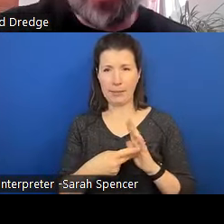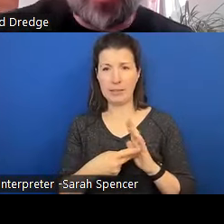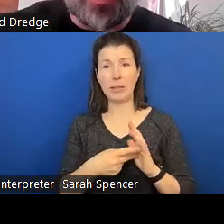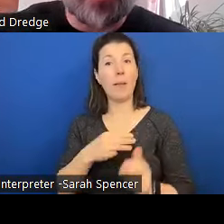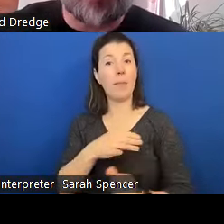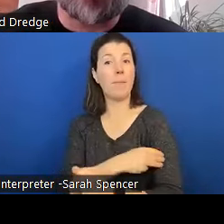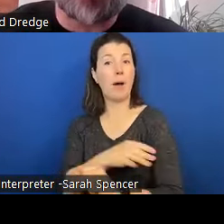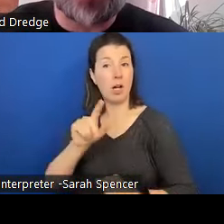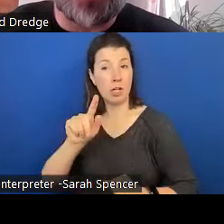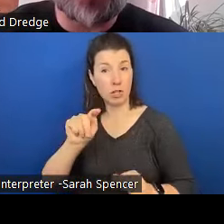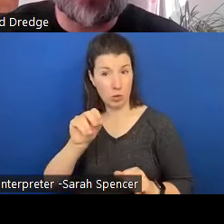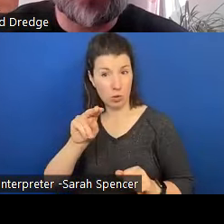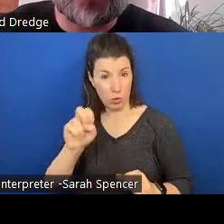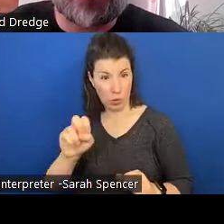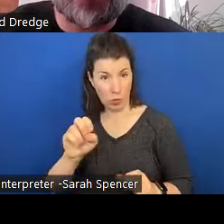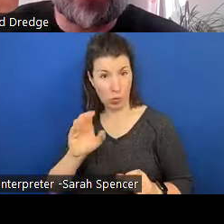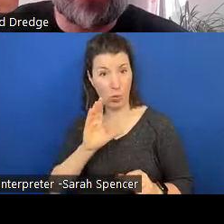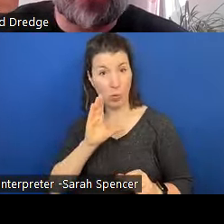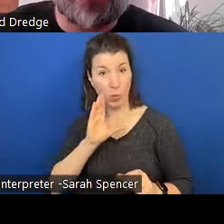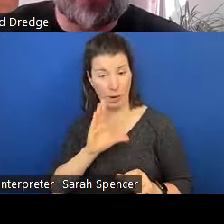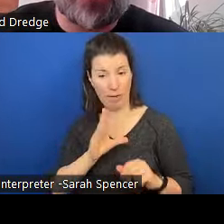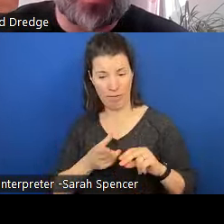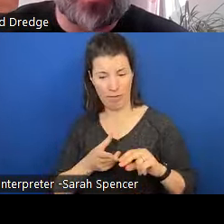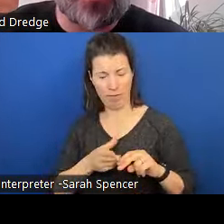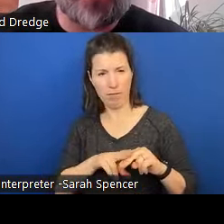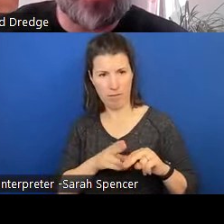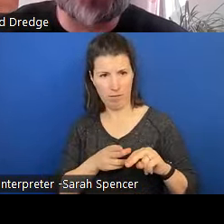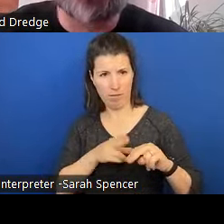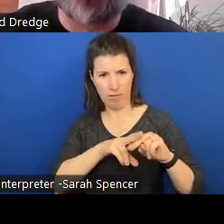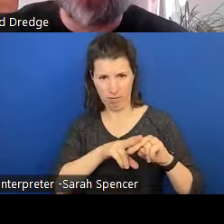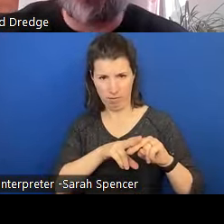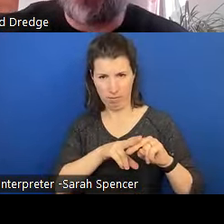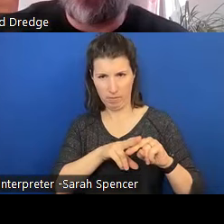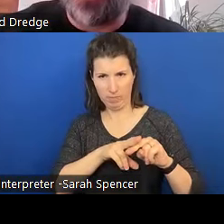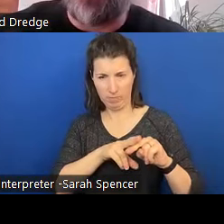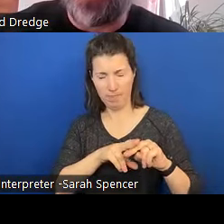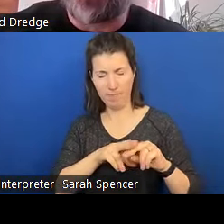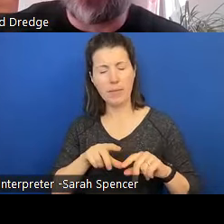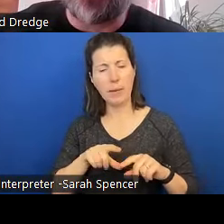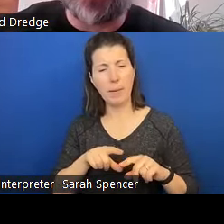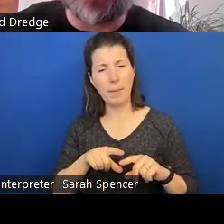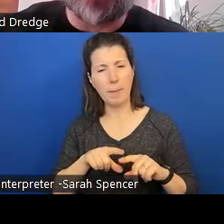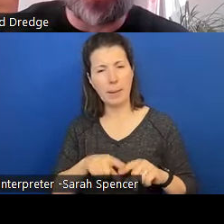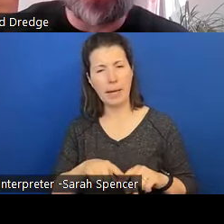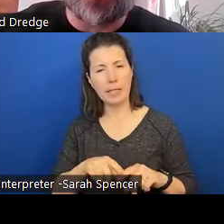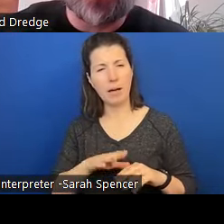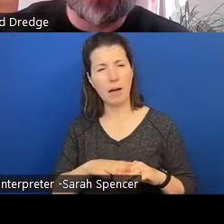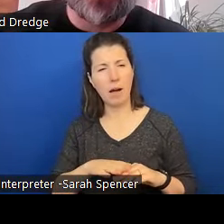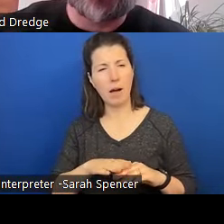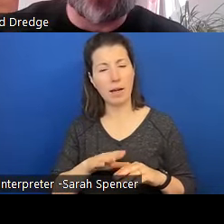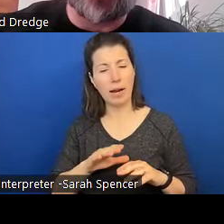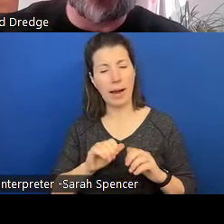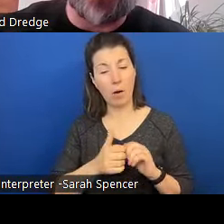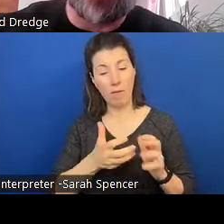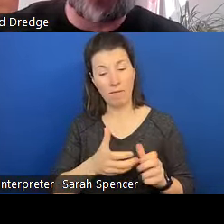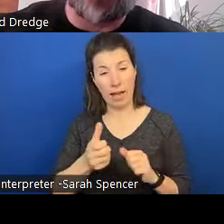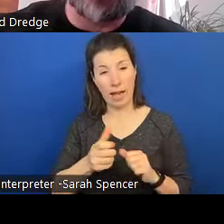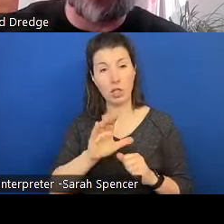tone will go up as you, based on how fast you're moving the joint.